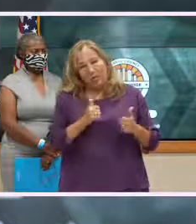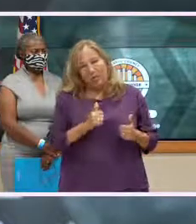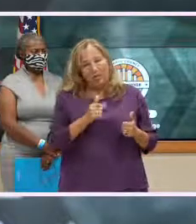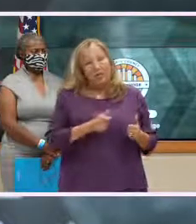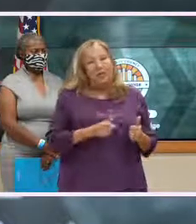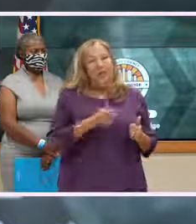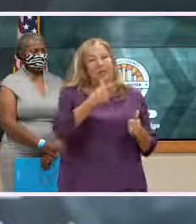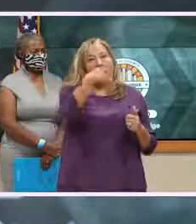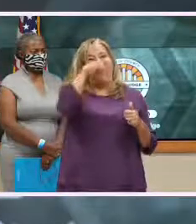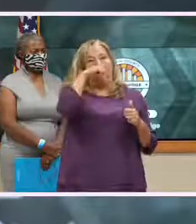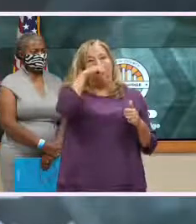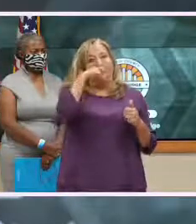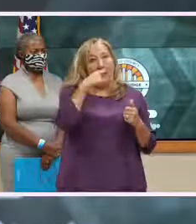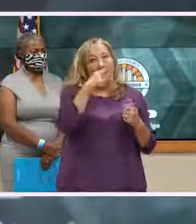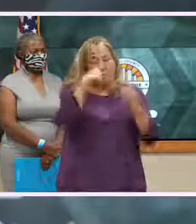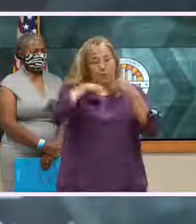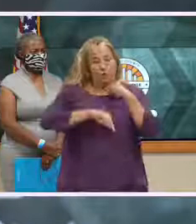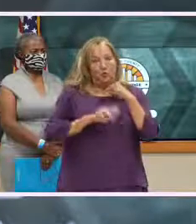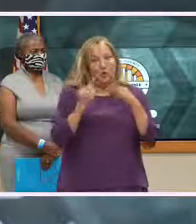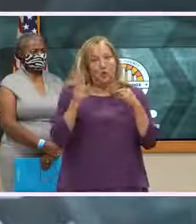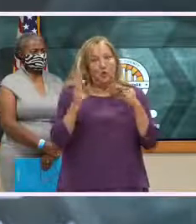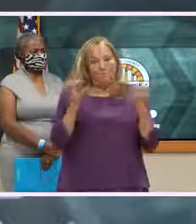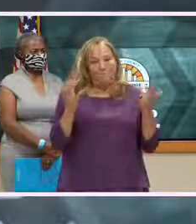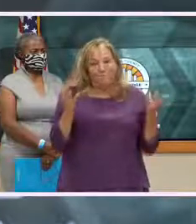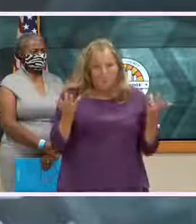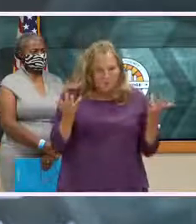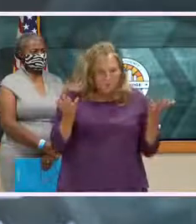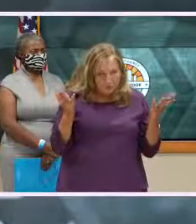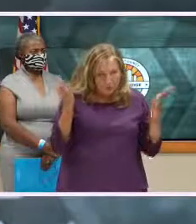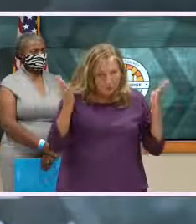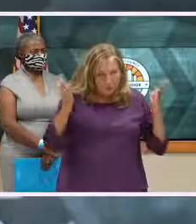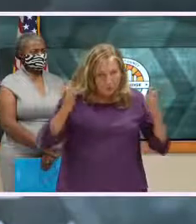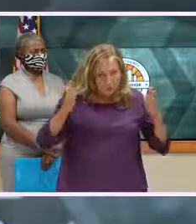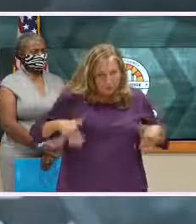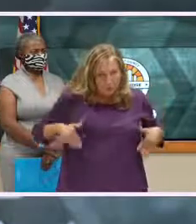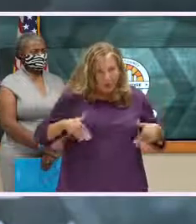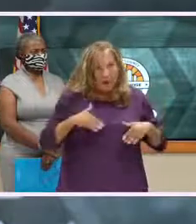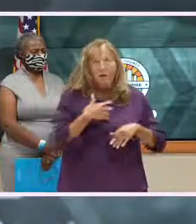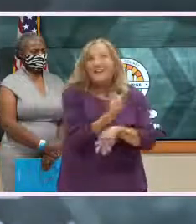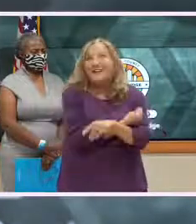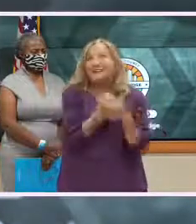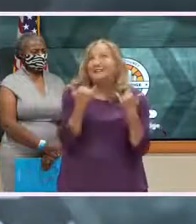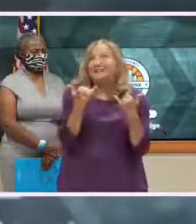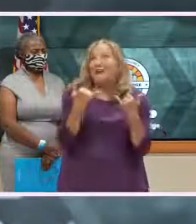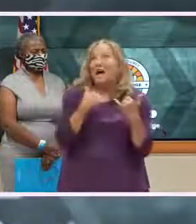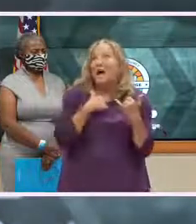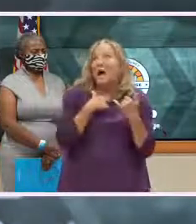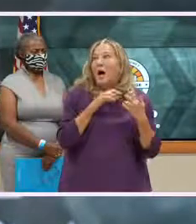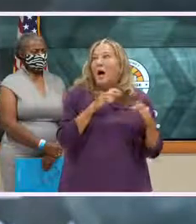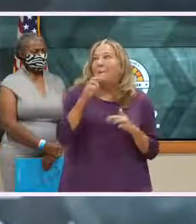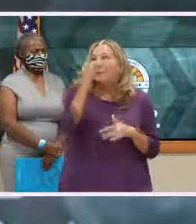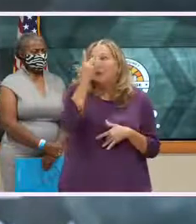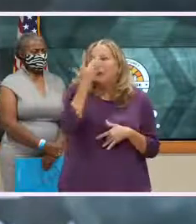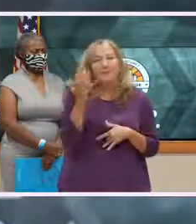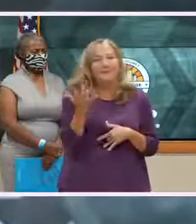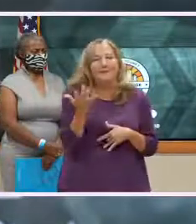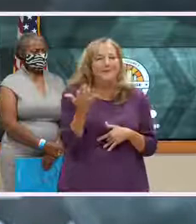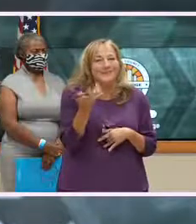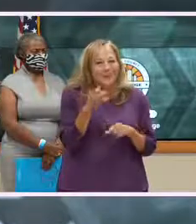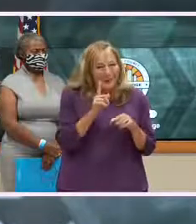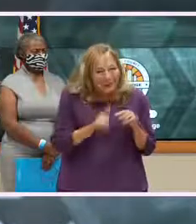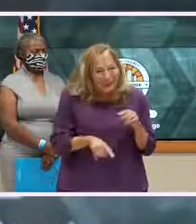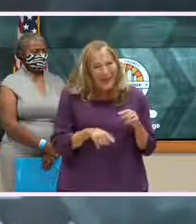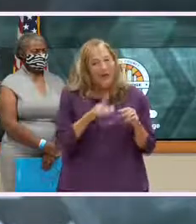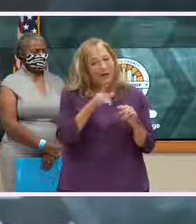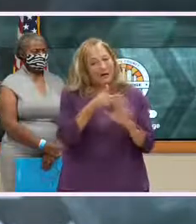get vaccinated. No, it doesn't work that way. This has to be a preventative. You have to be vaccinated now in order to prevent